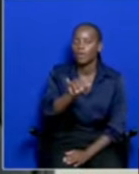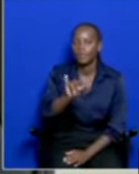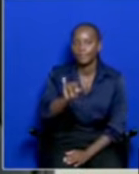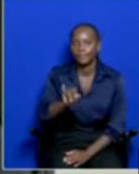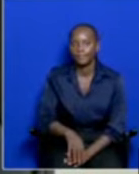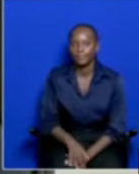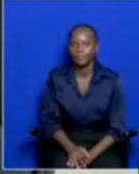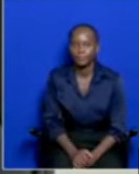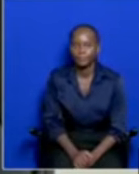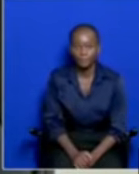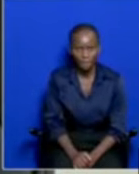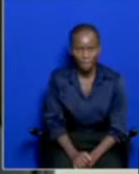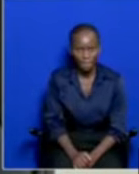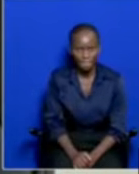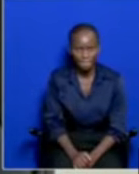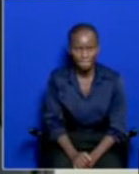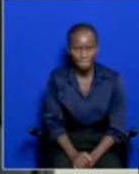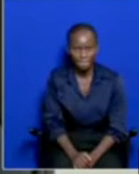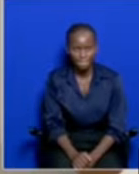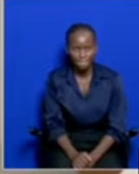then takes us to